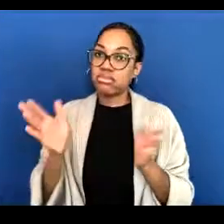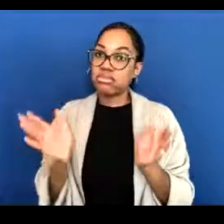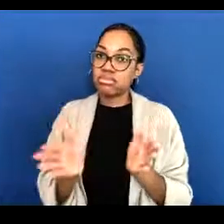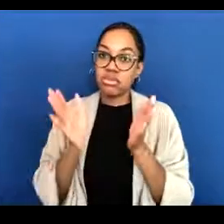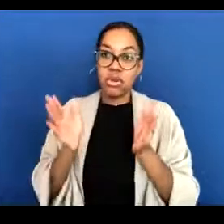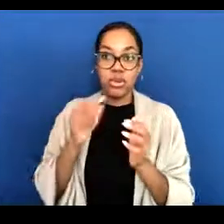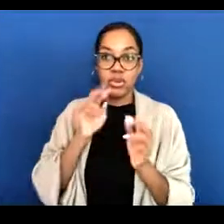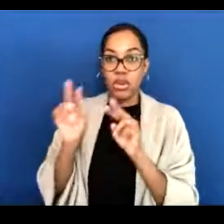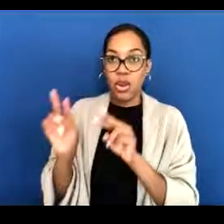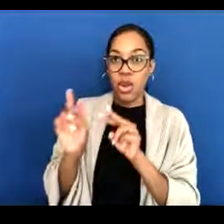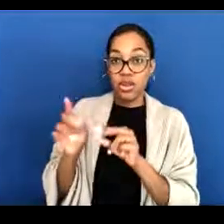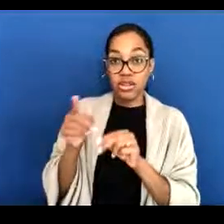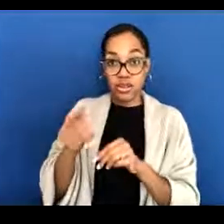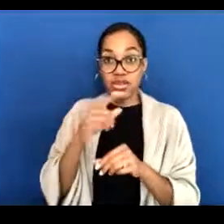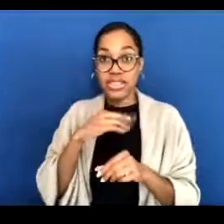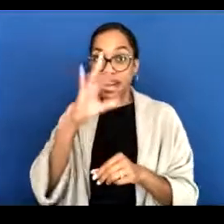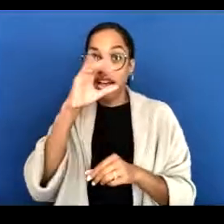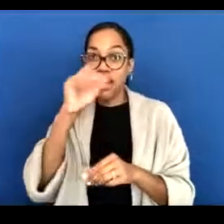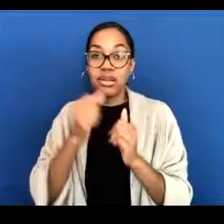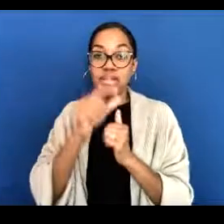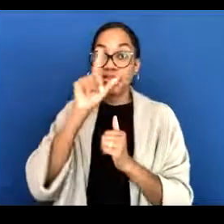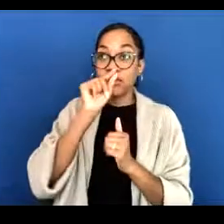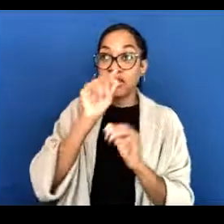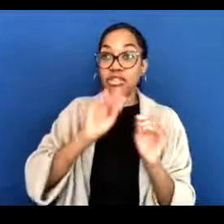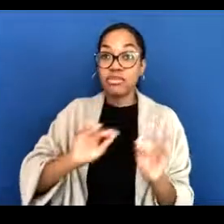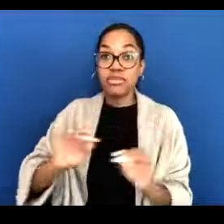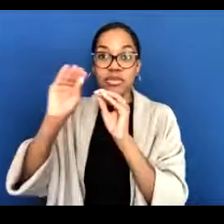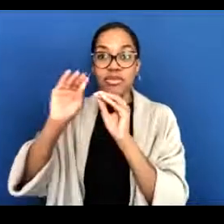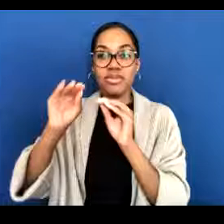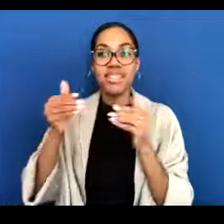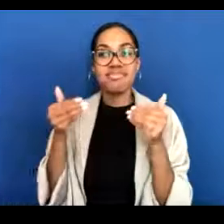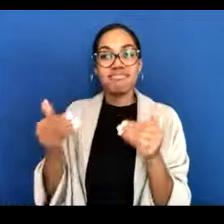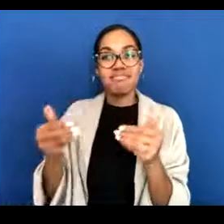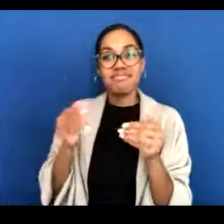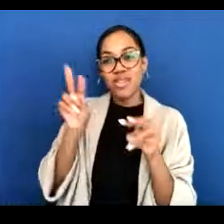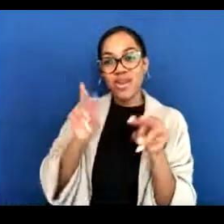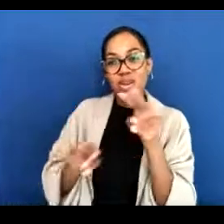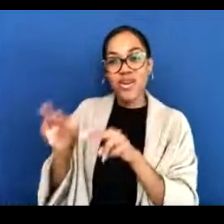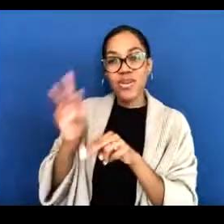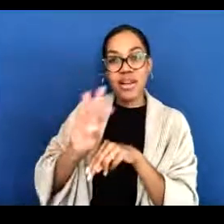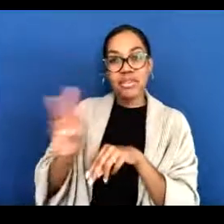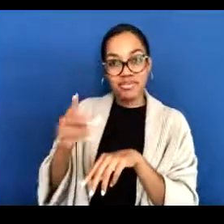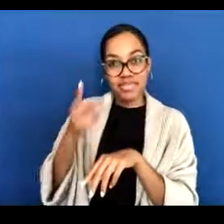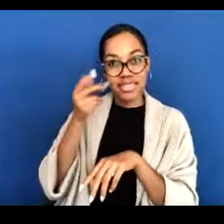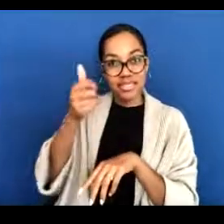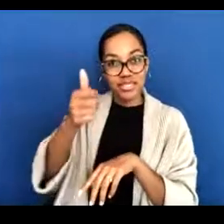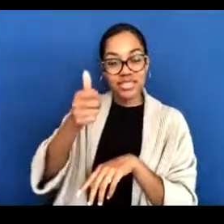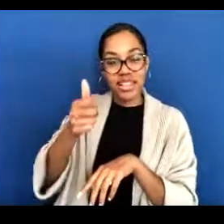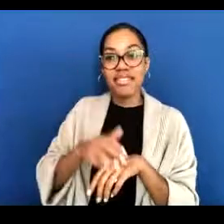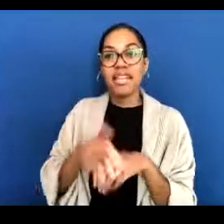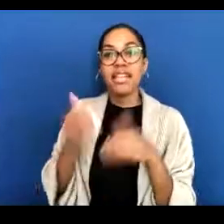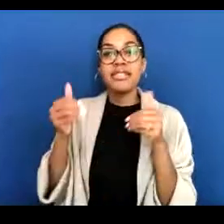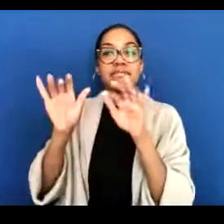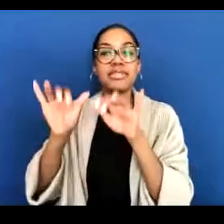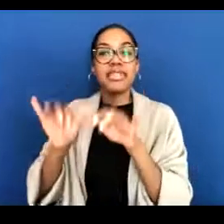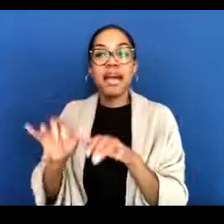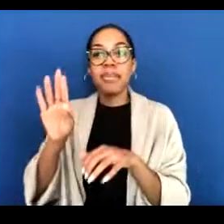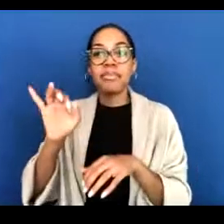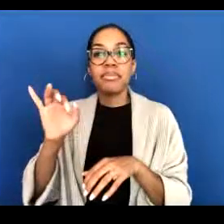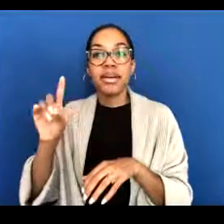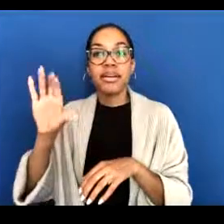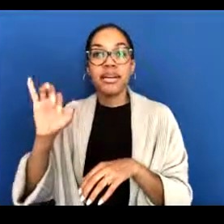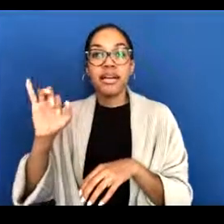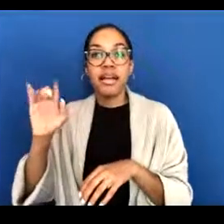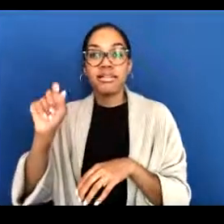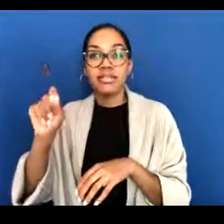what nights that heavy migration is going to occur and how you might be able to see some of this yourself. Type that into your web browser. They do daily